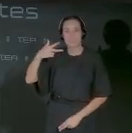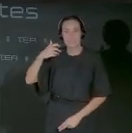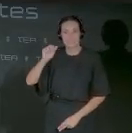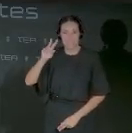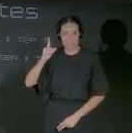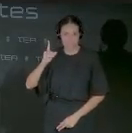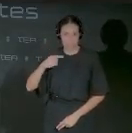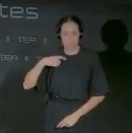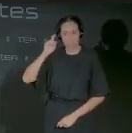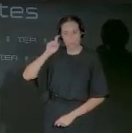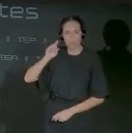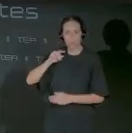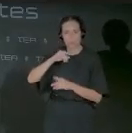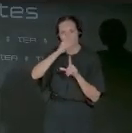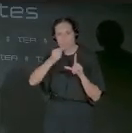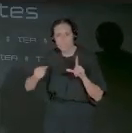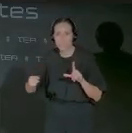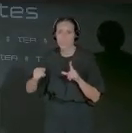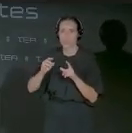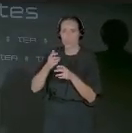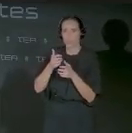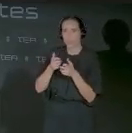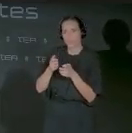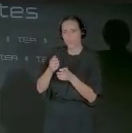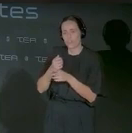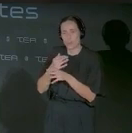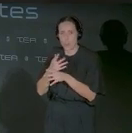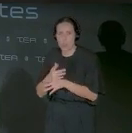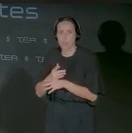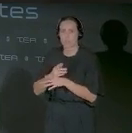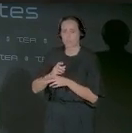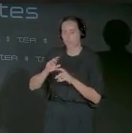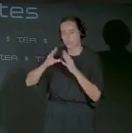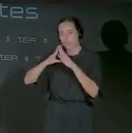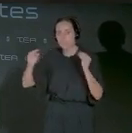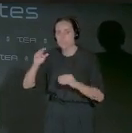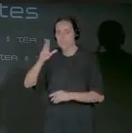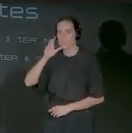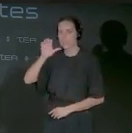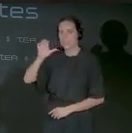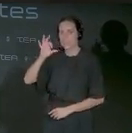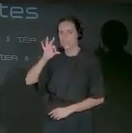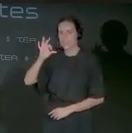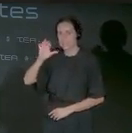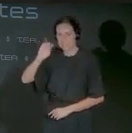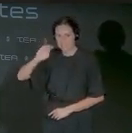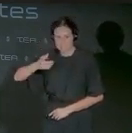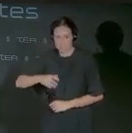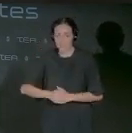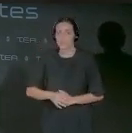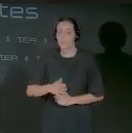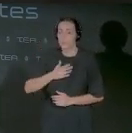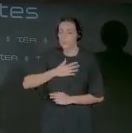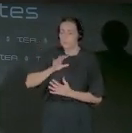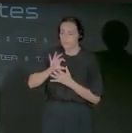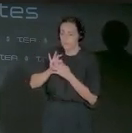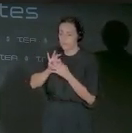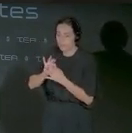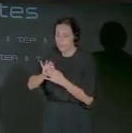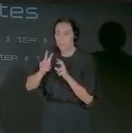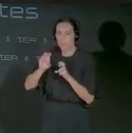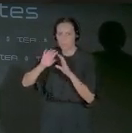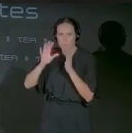Essex. My connection with virtual worlds, the metaverse, whatever you want to call it, goes back